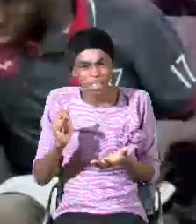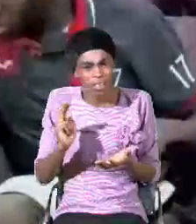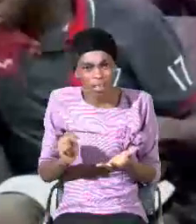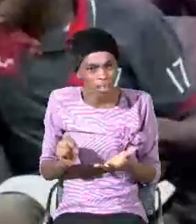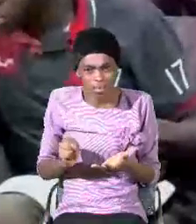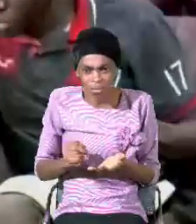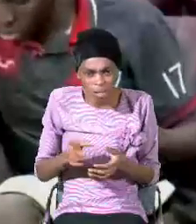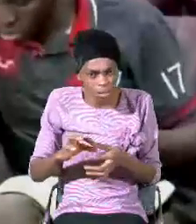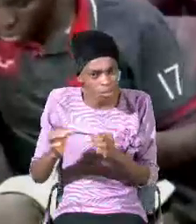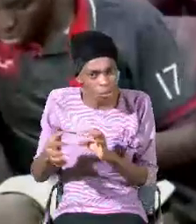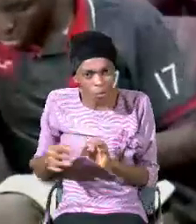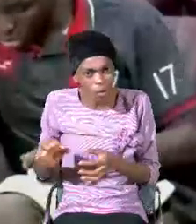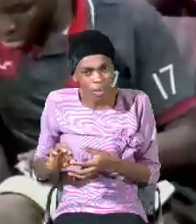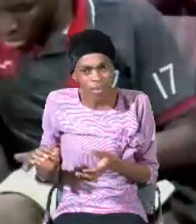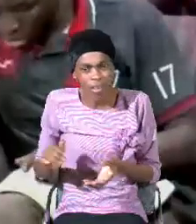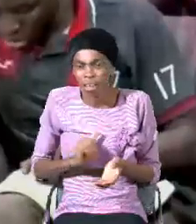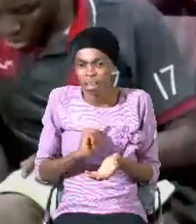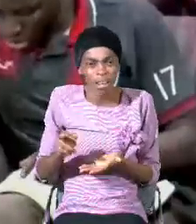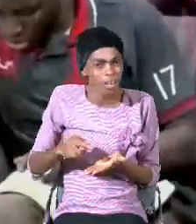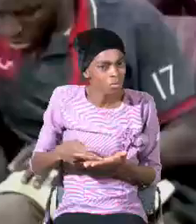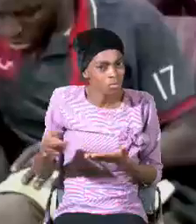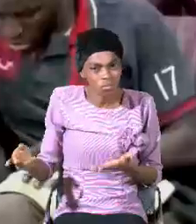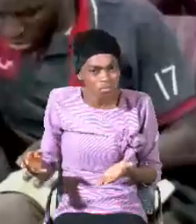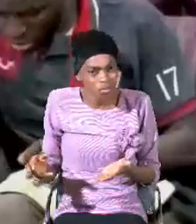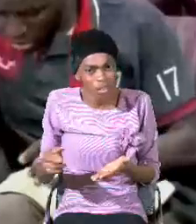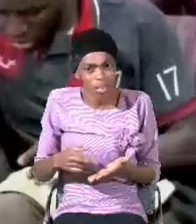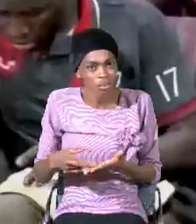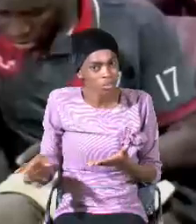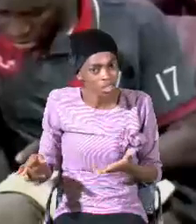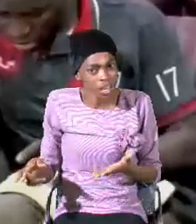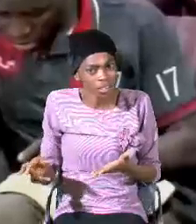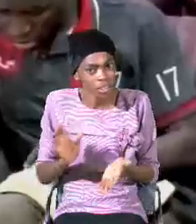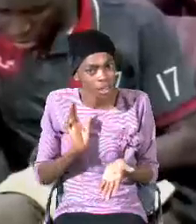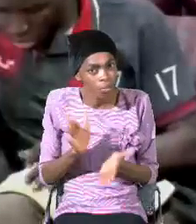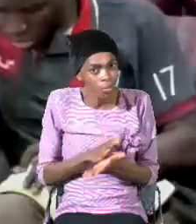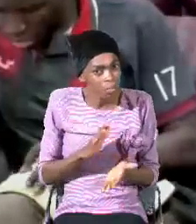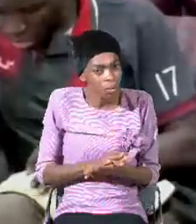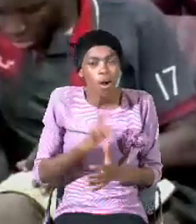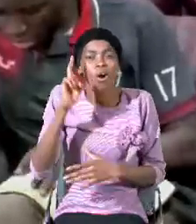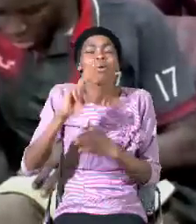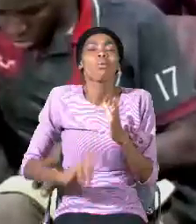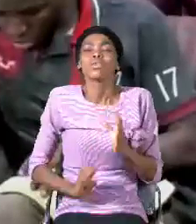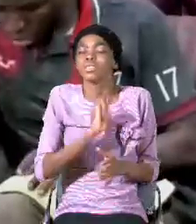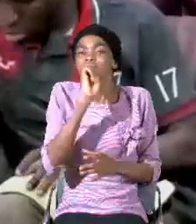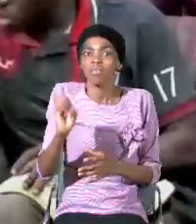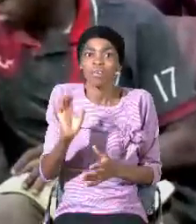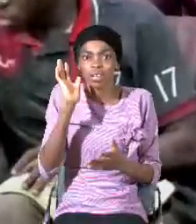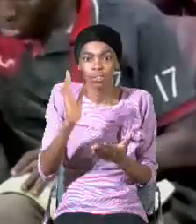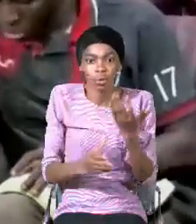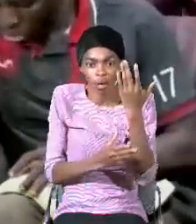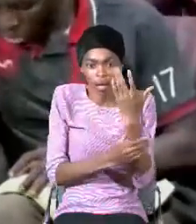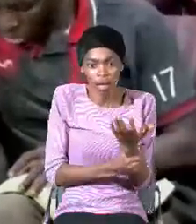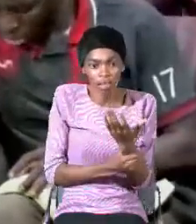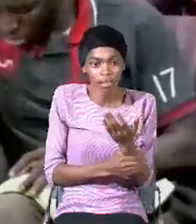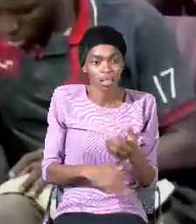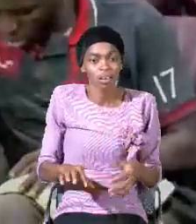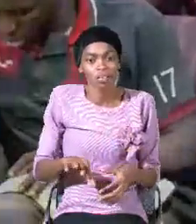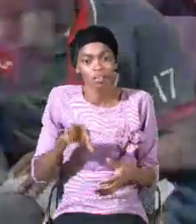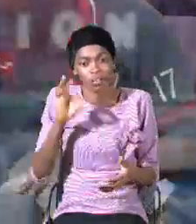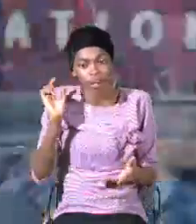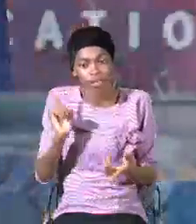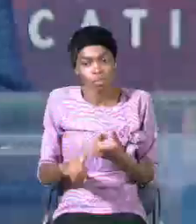I writing a research paper? Whatsoever your hand finds to do. Am I